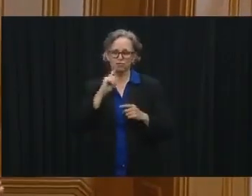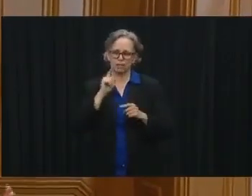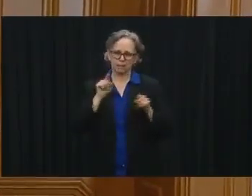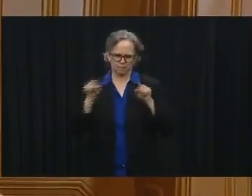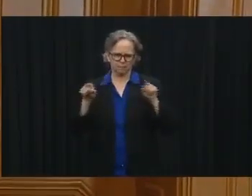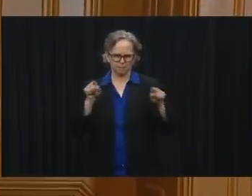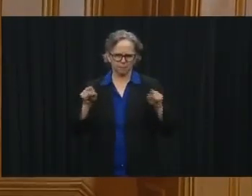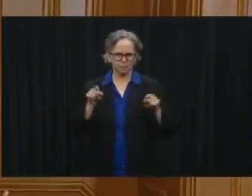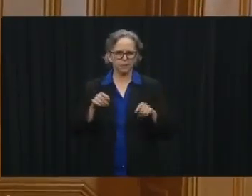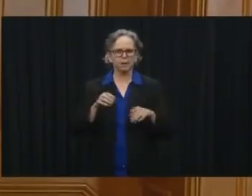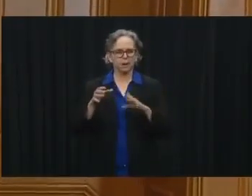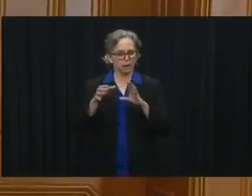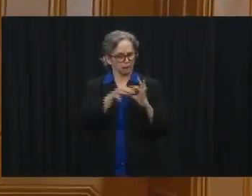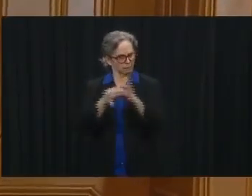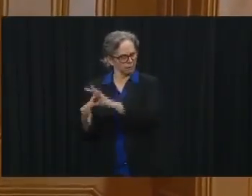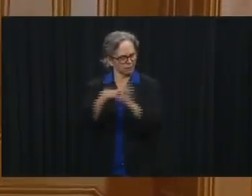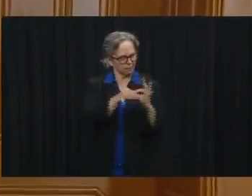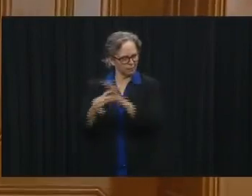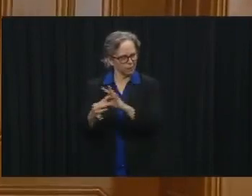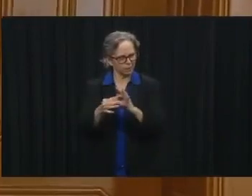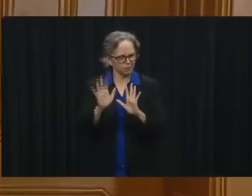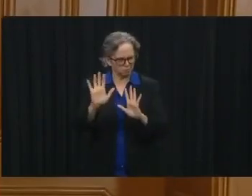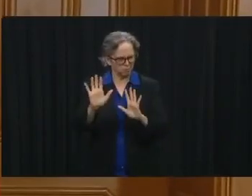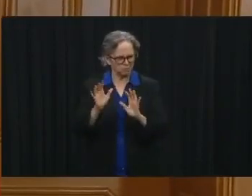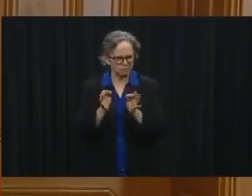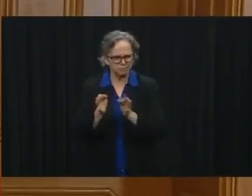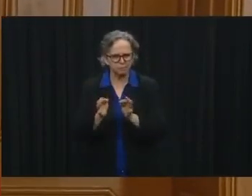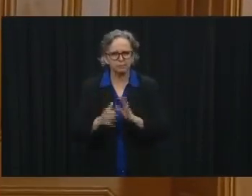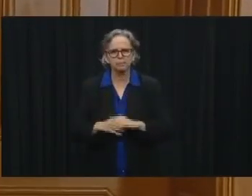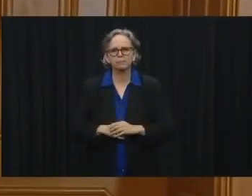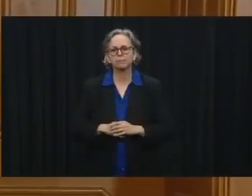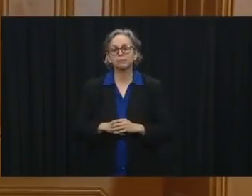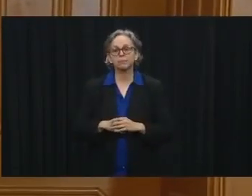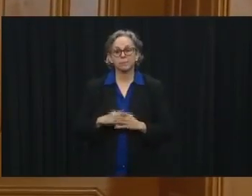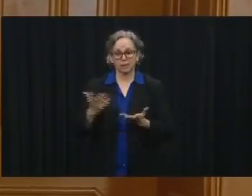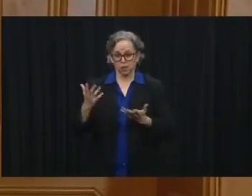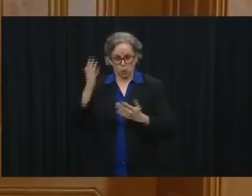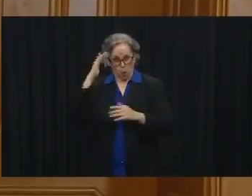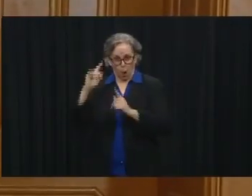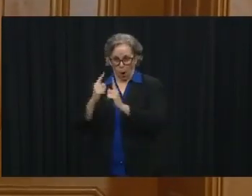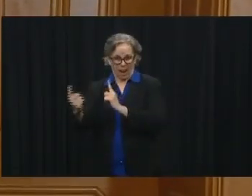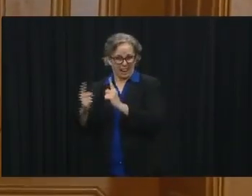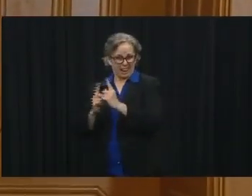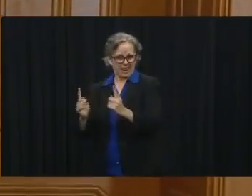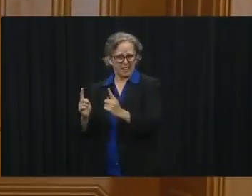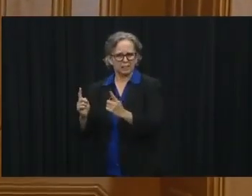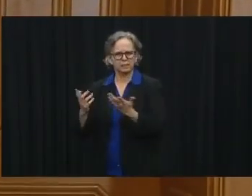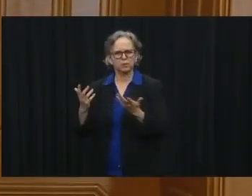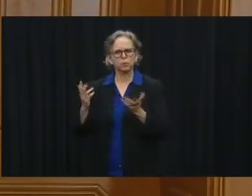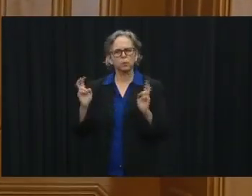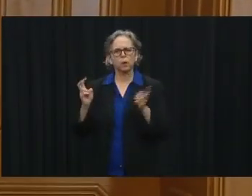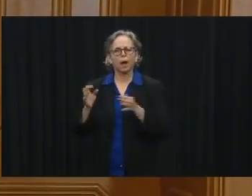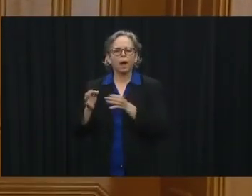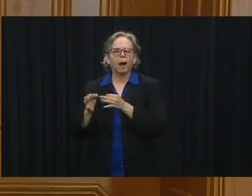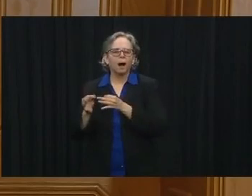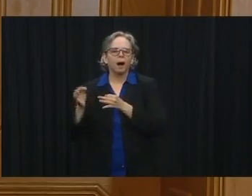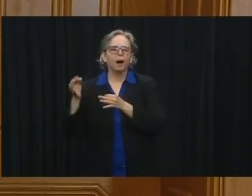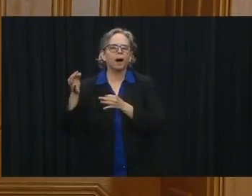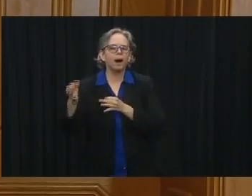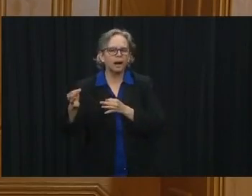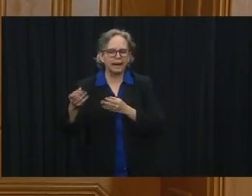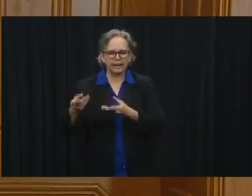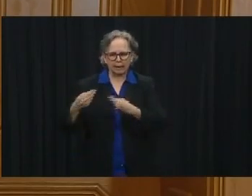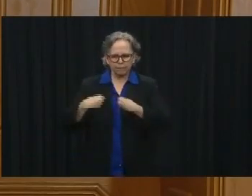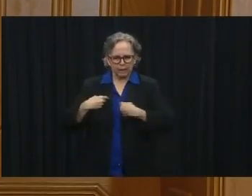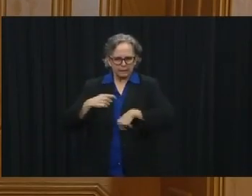social distancing is buying us time. And I've been working in a number of our teams and